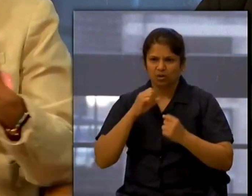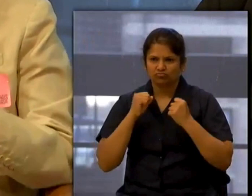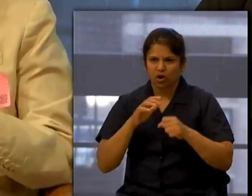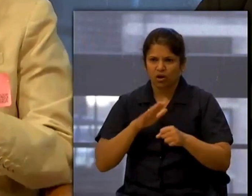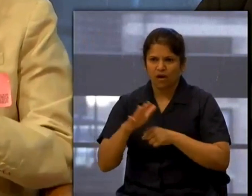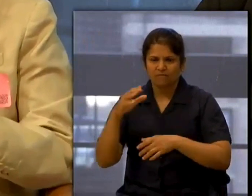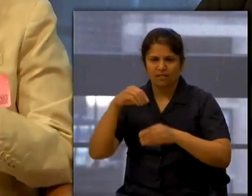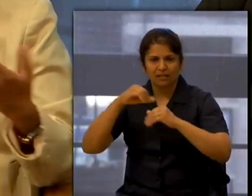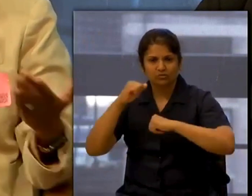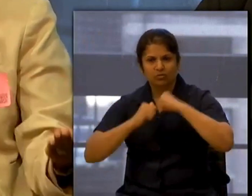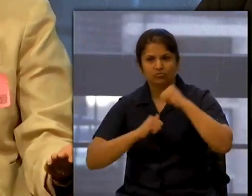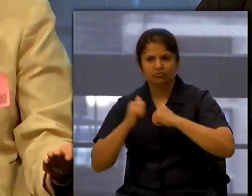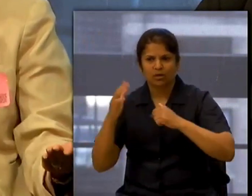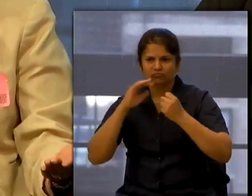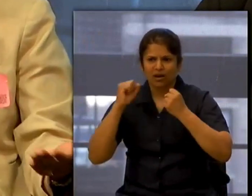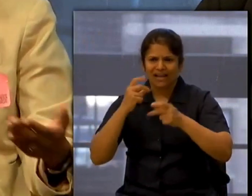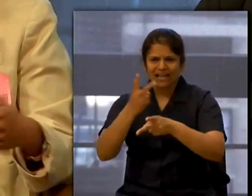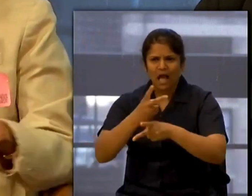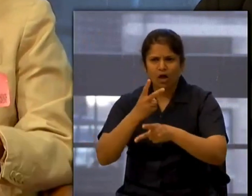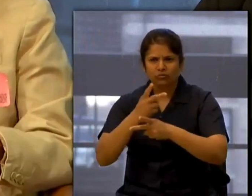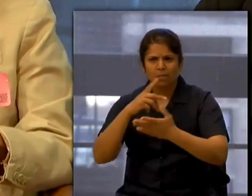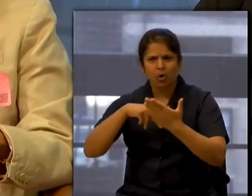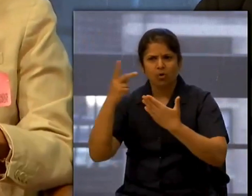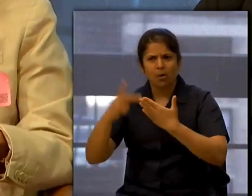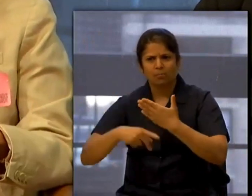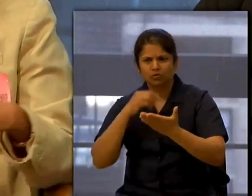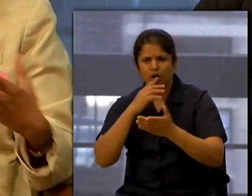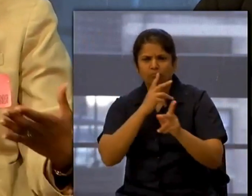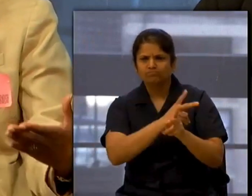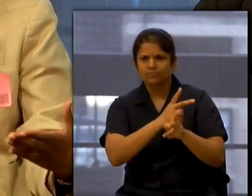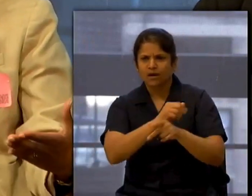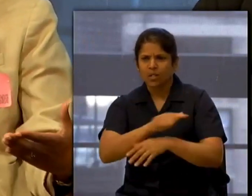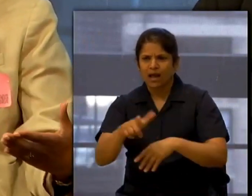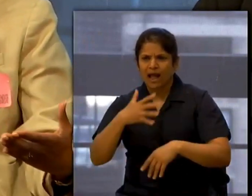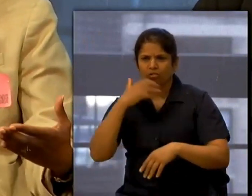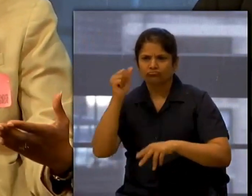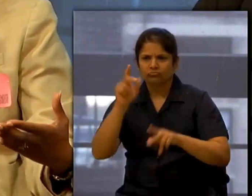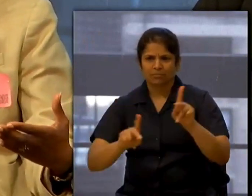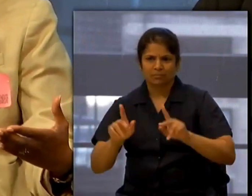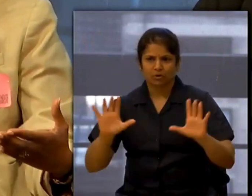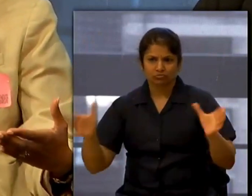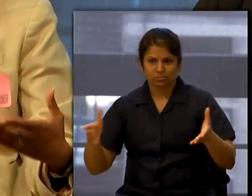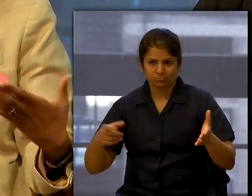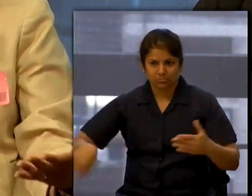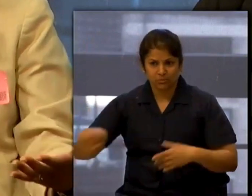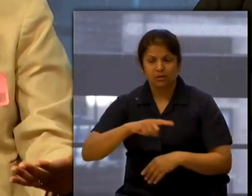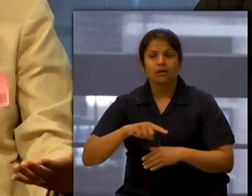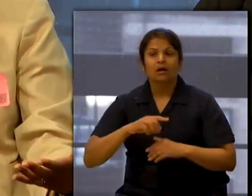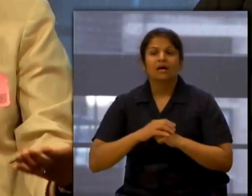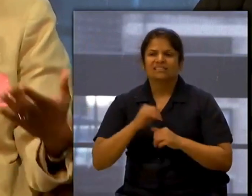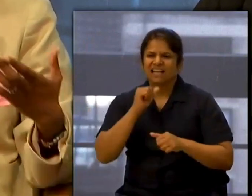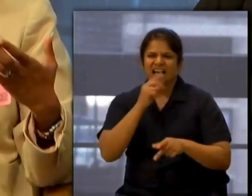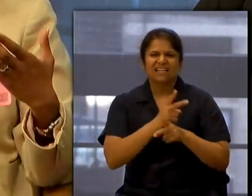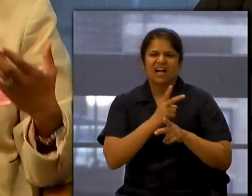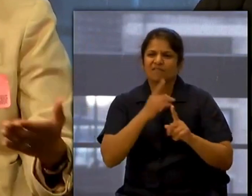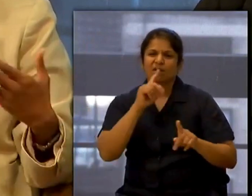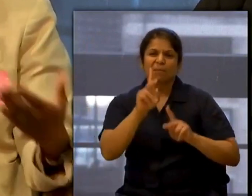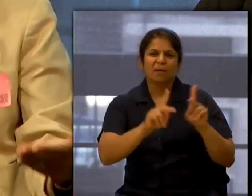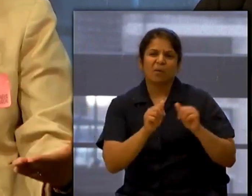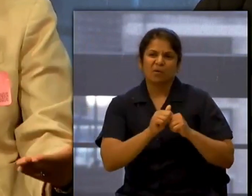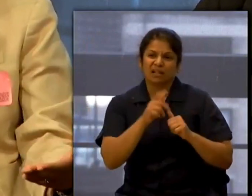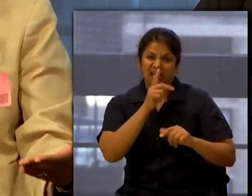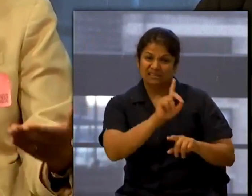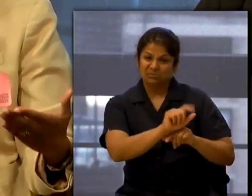aging population, as well as those with who have disabilities at an early age. Again, the